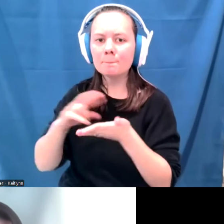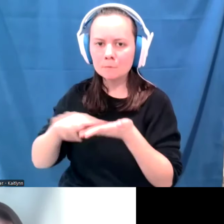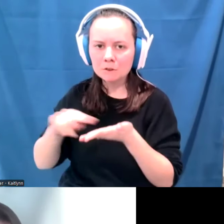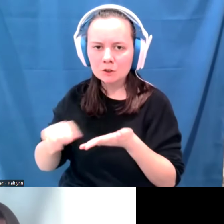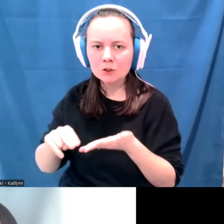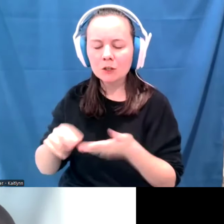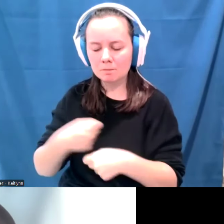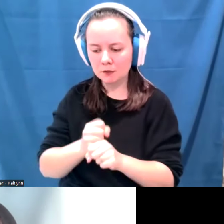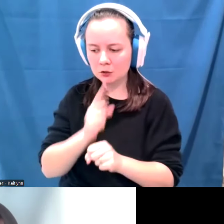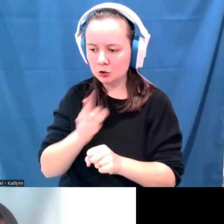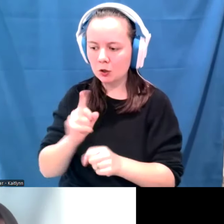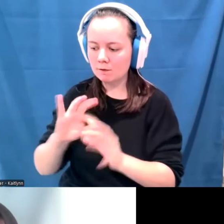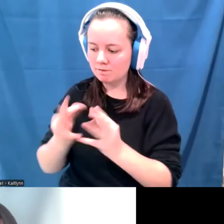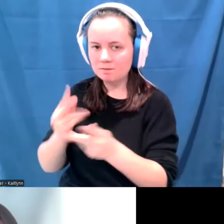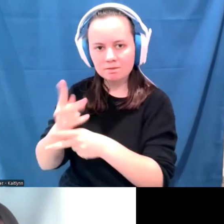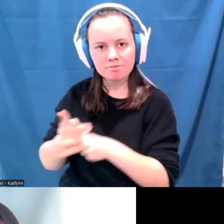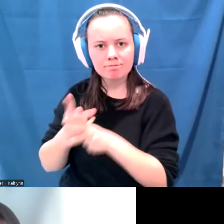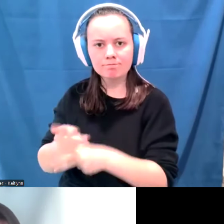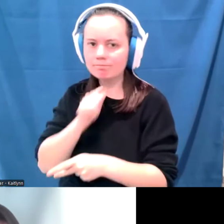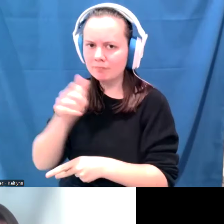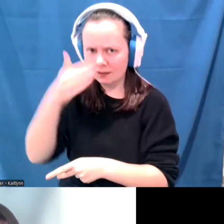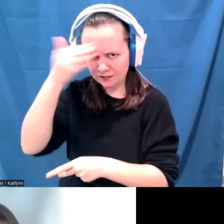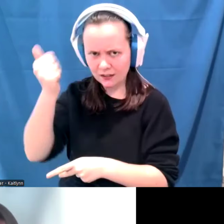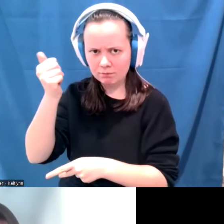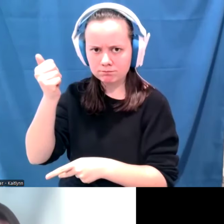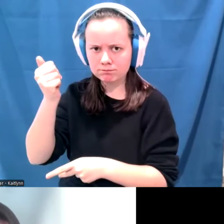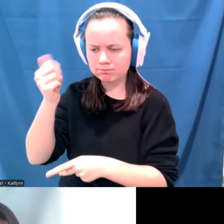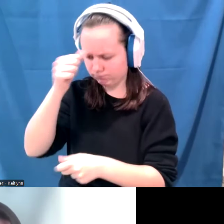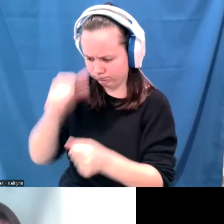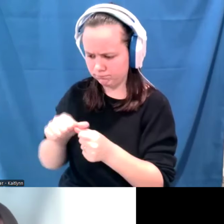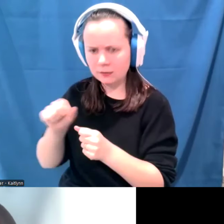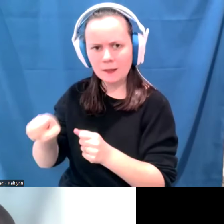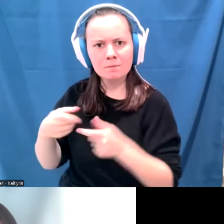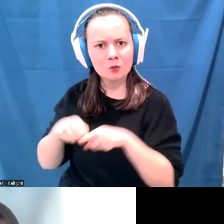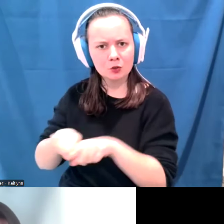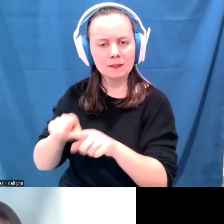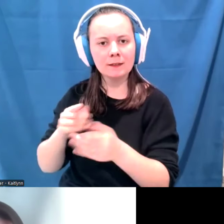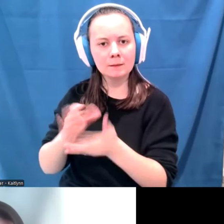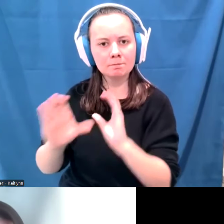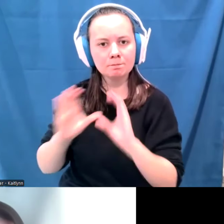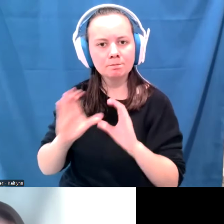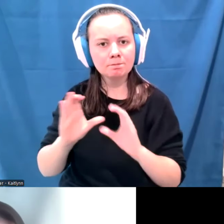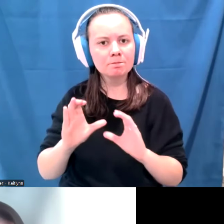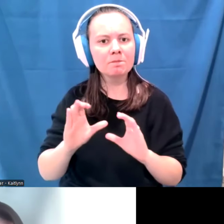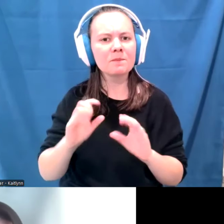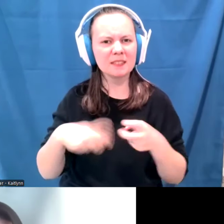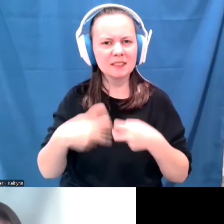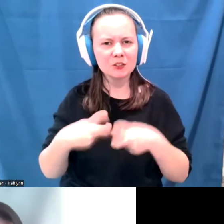family caregivers are not forgotten in this conversation. Again, I see this issue really as different sides